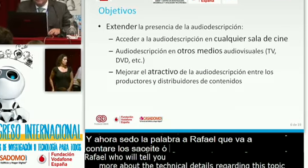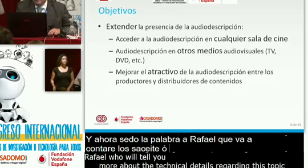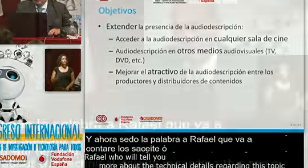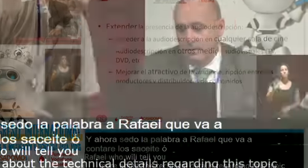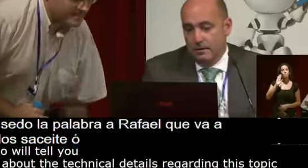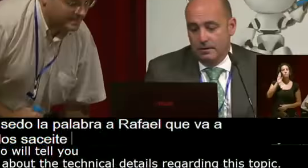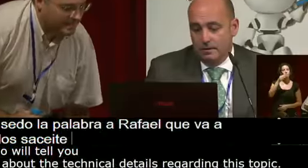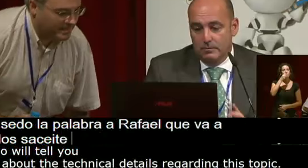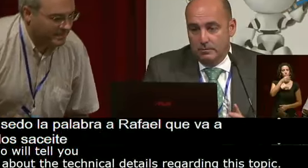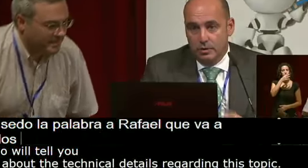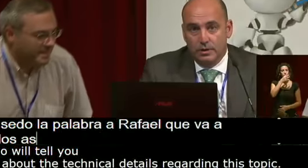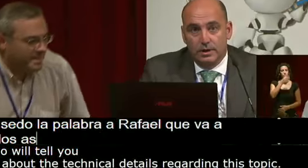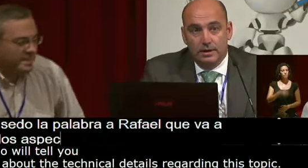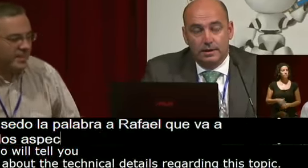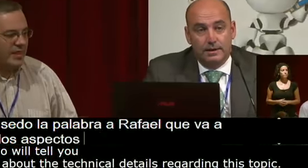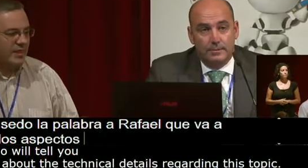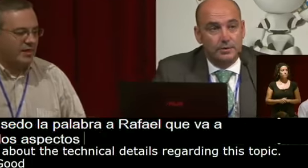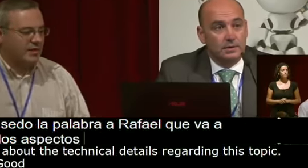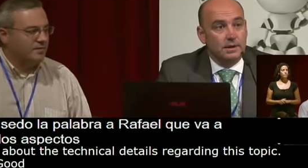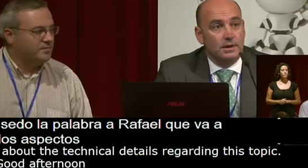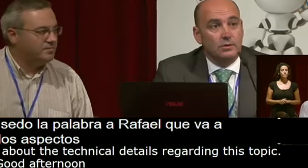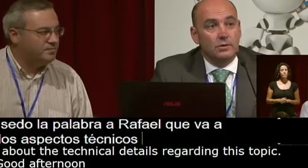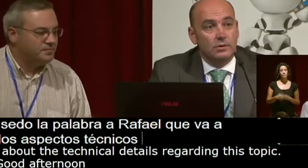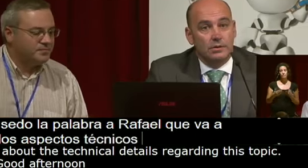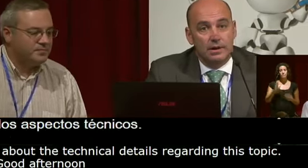Hello, good afternoon.